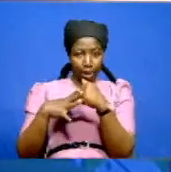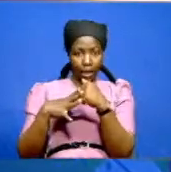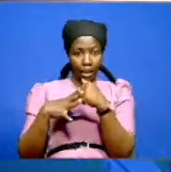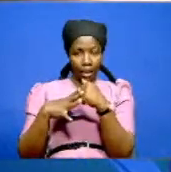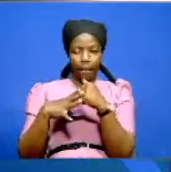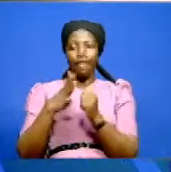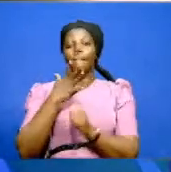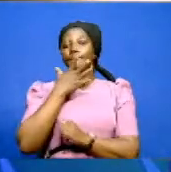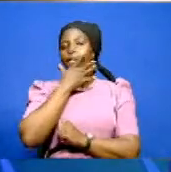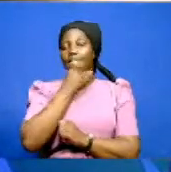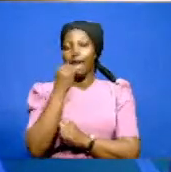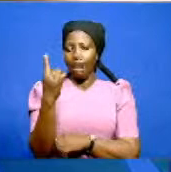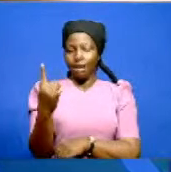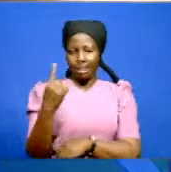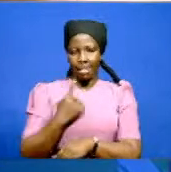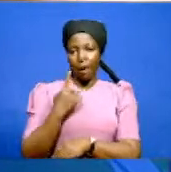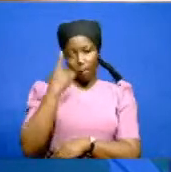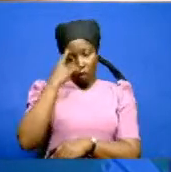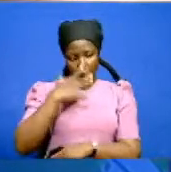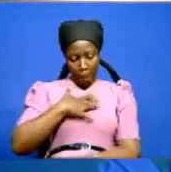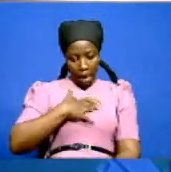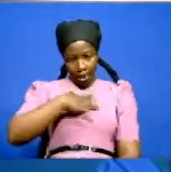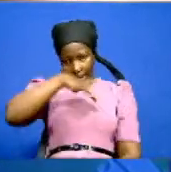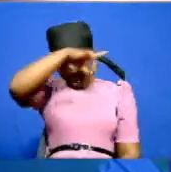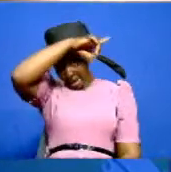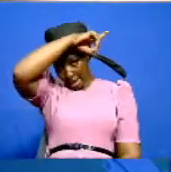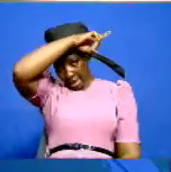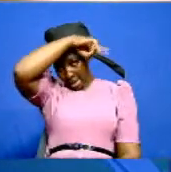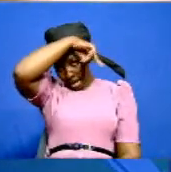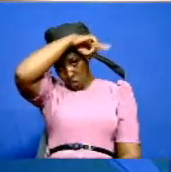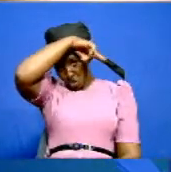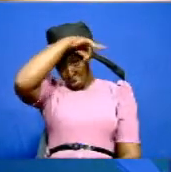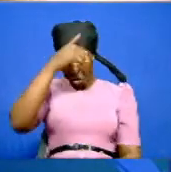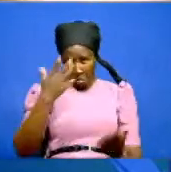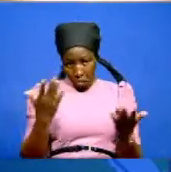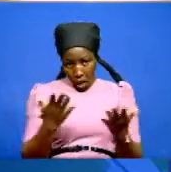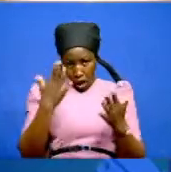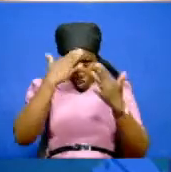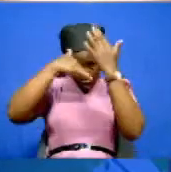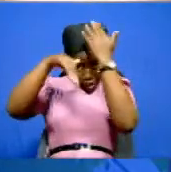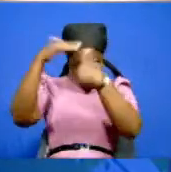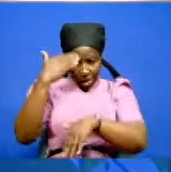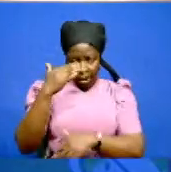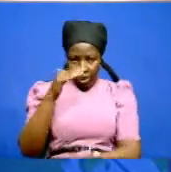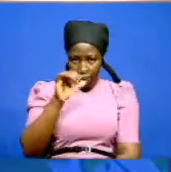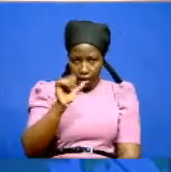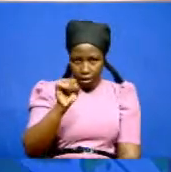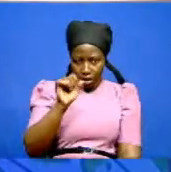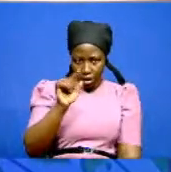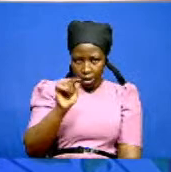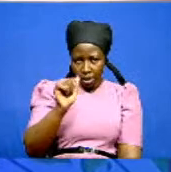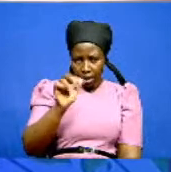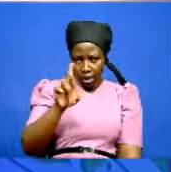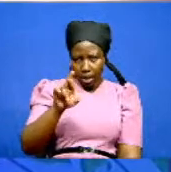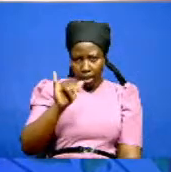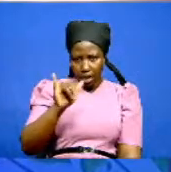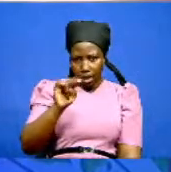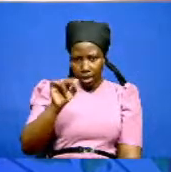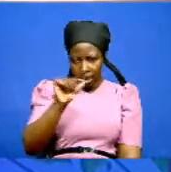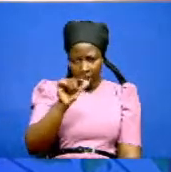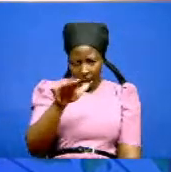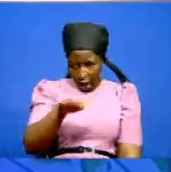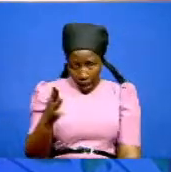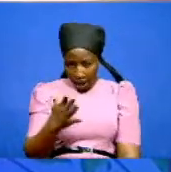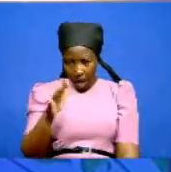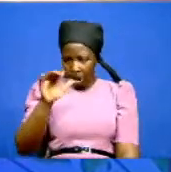1979, Dad came for my graduation at the University of Stirling in Scotland. The plan